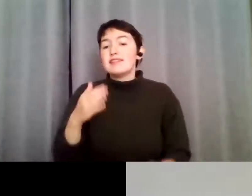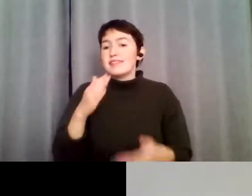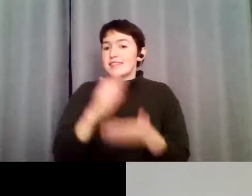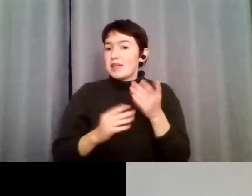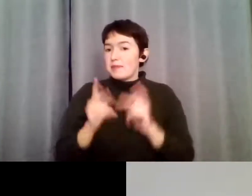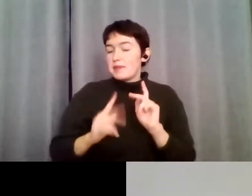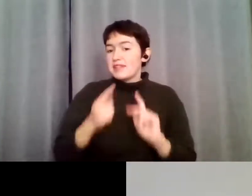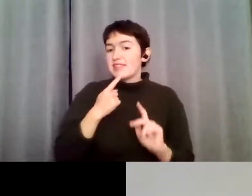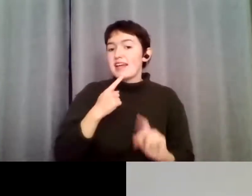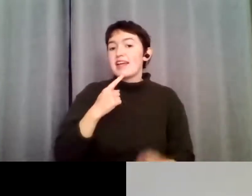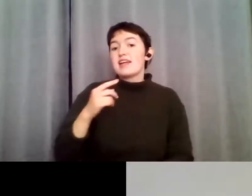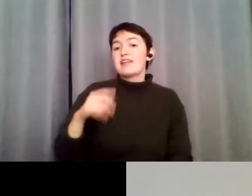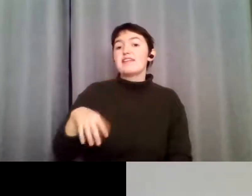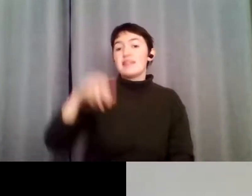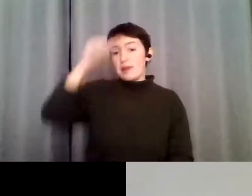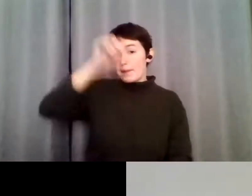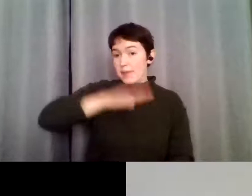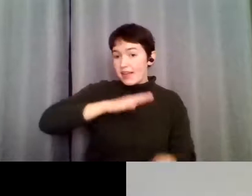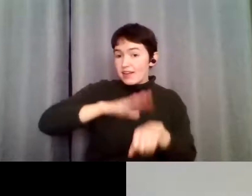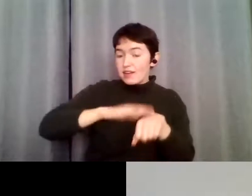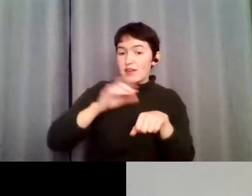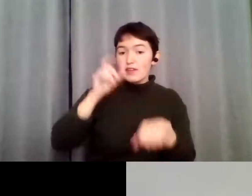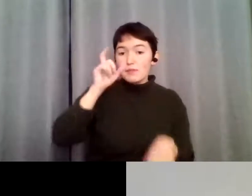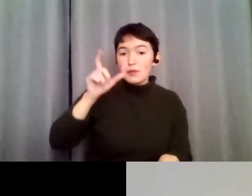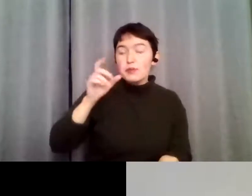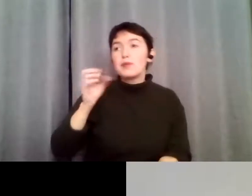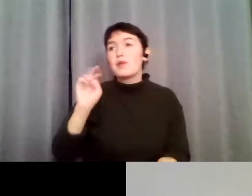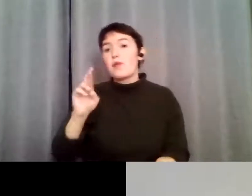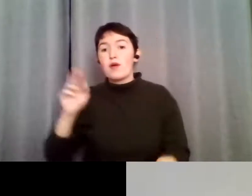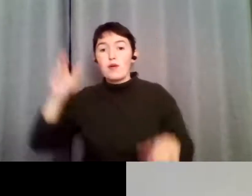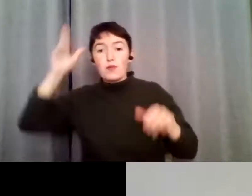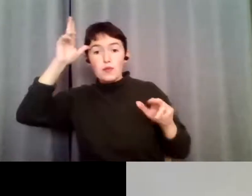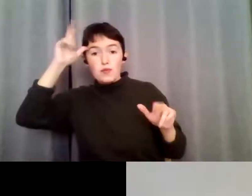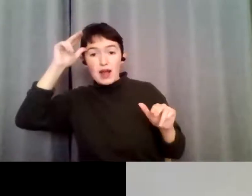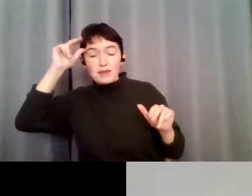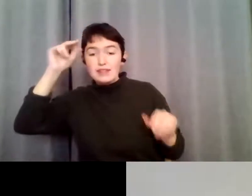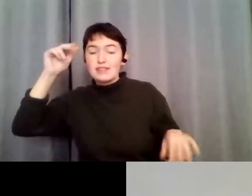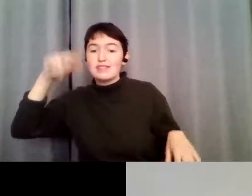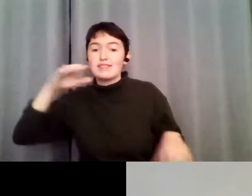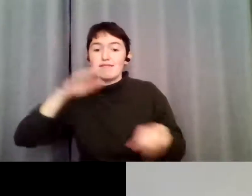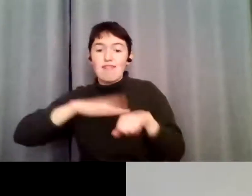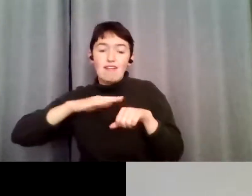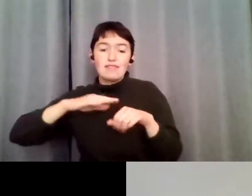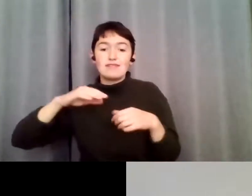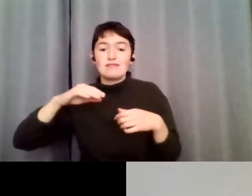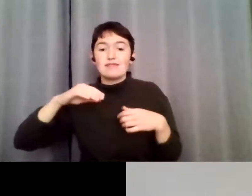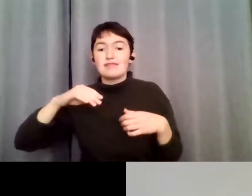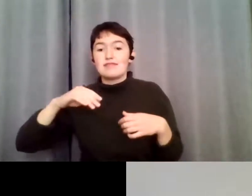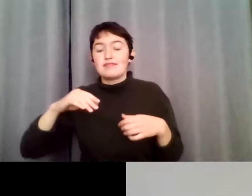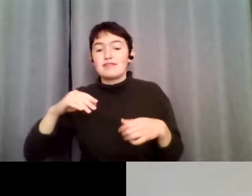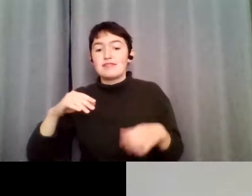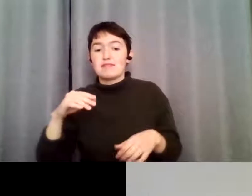it the rabbit on the moon, and there are all kinds of stories about what those dark patches are. So those dark